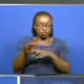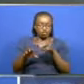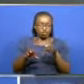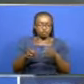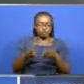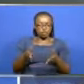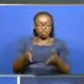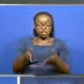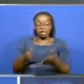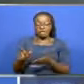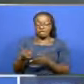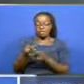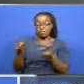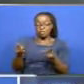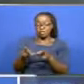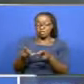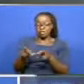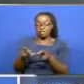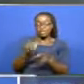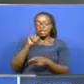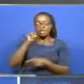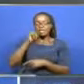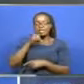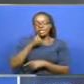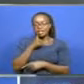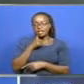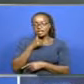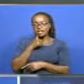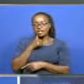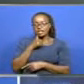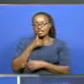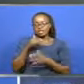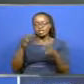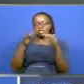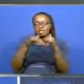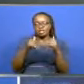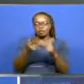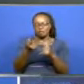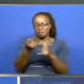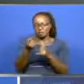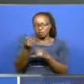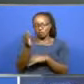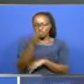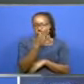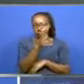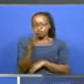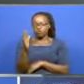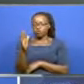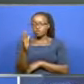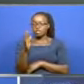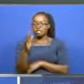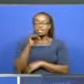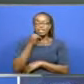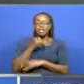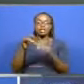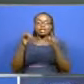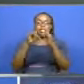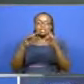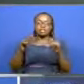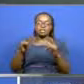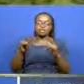the location itself is really nice. The camp is in a small forest. Very nice tents, great